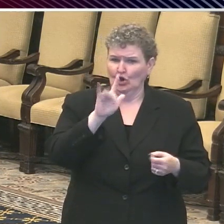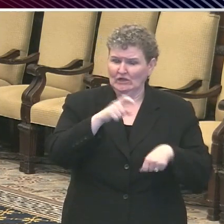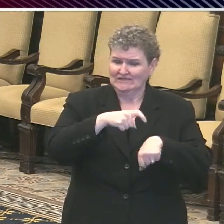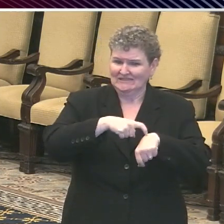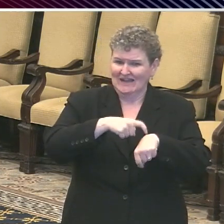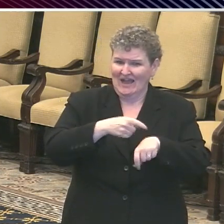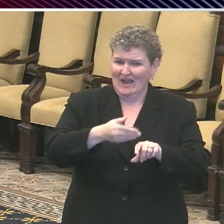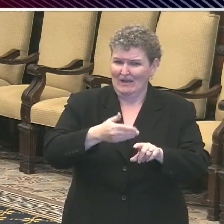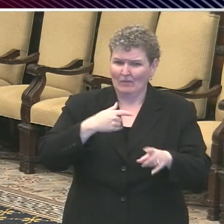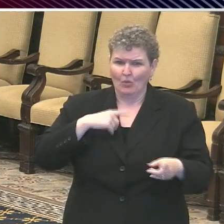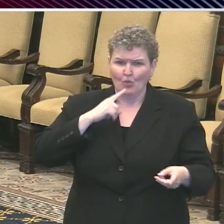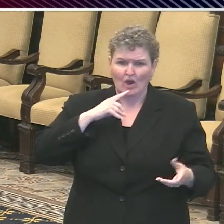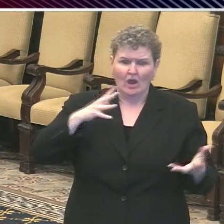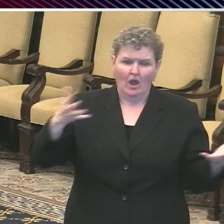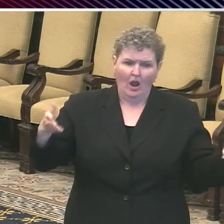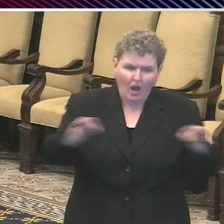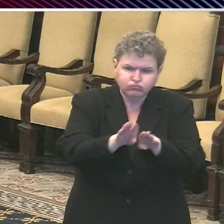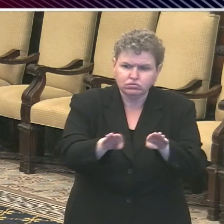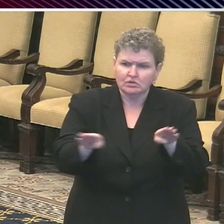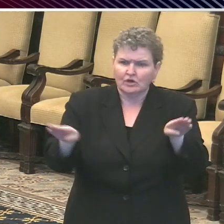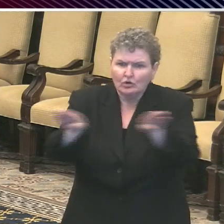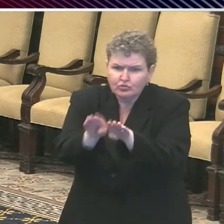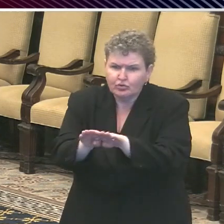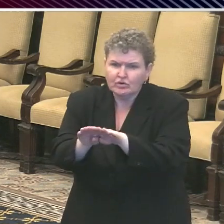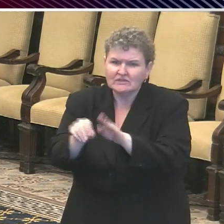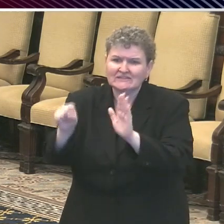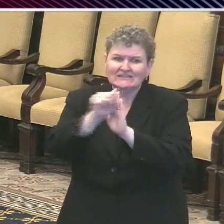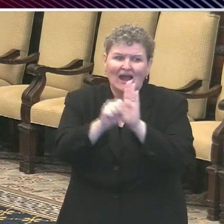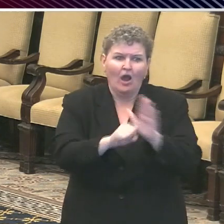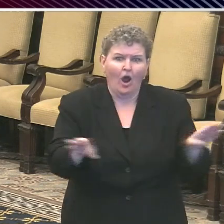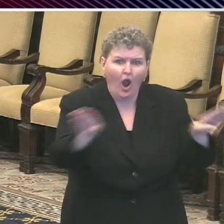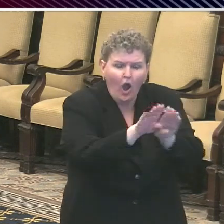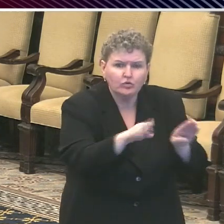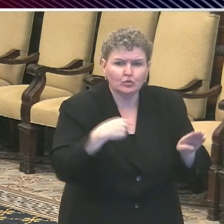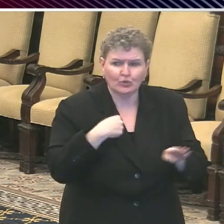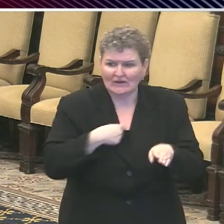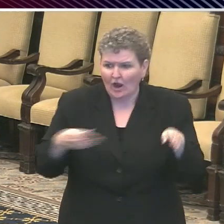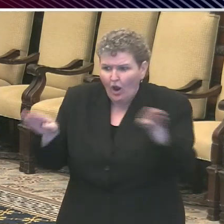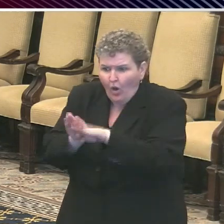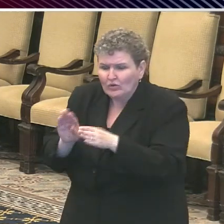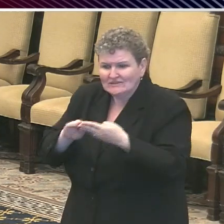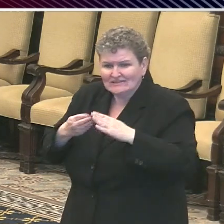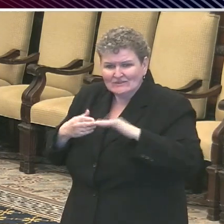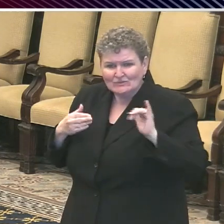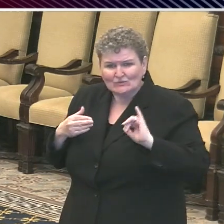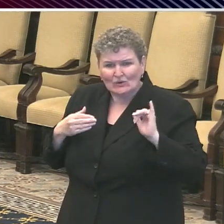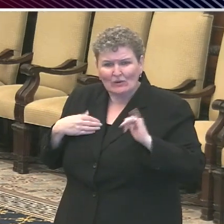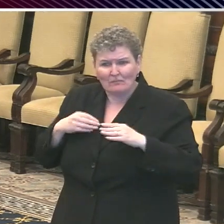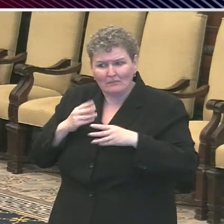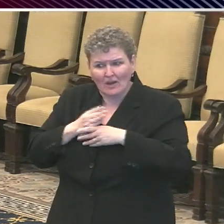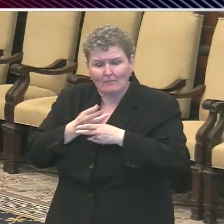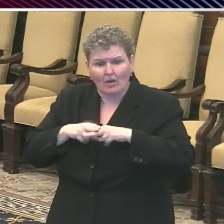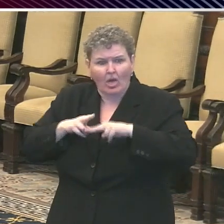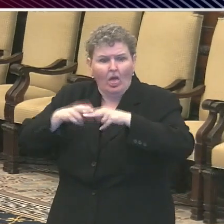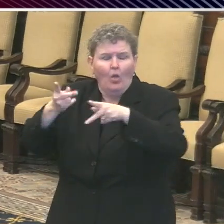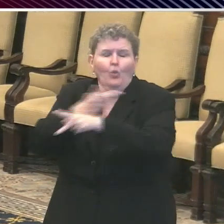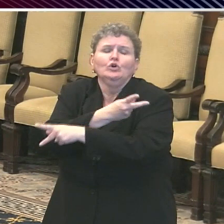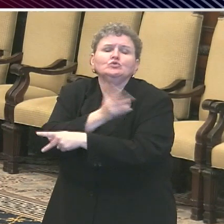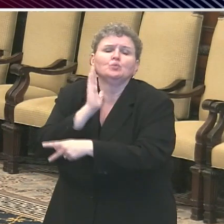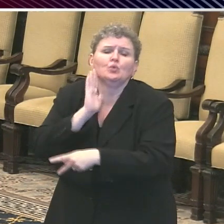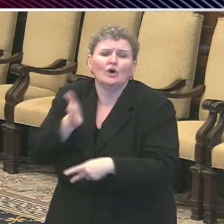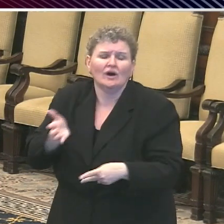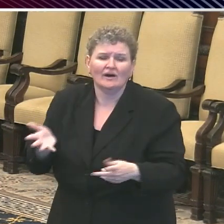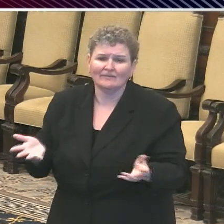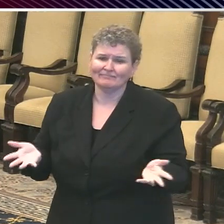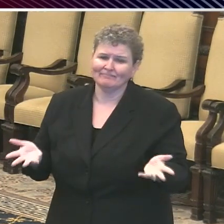lock down within 10 hours after the state did. But as this has progressed, it's clear that if we